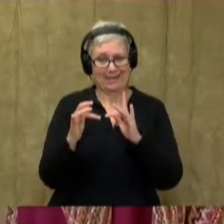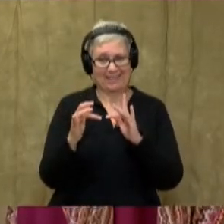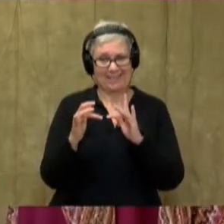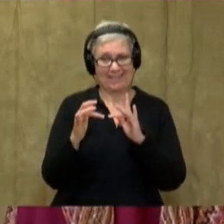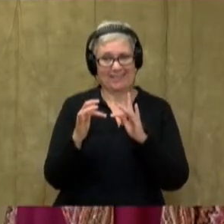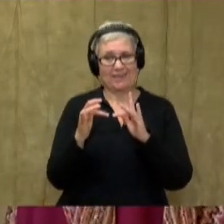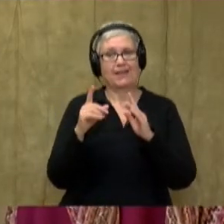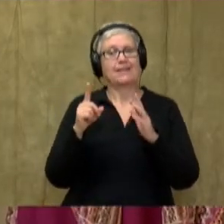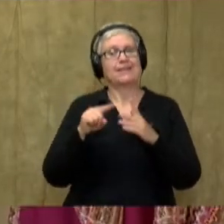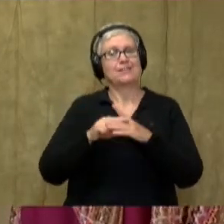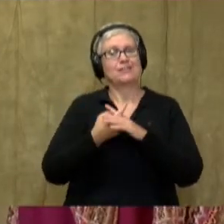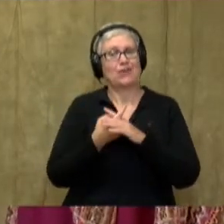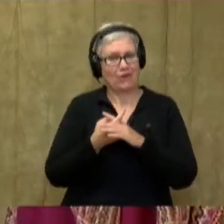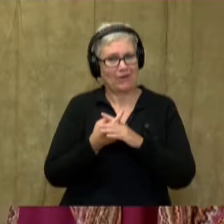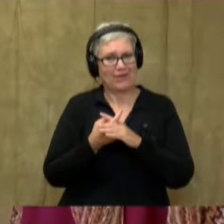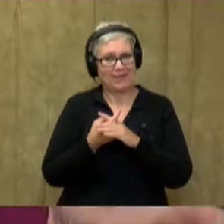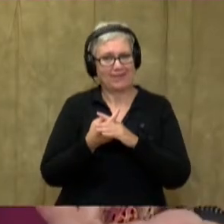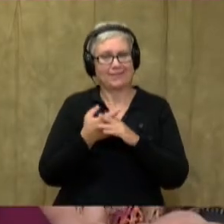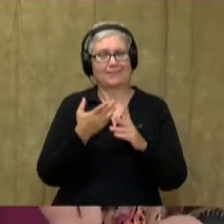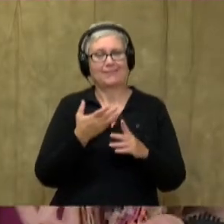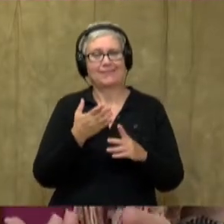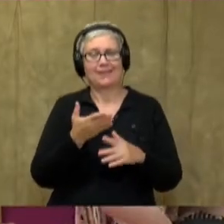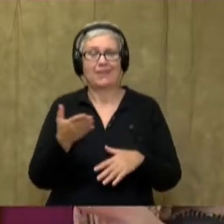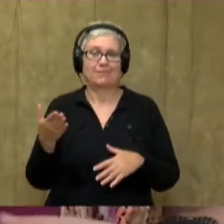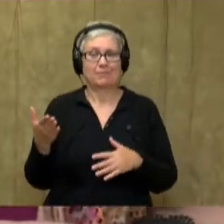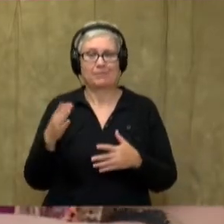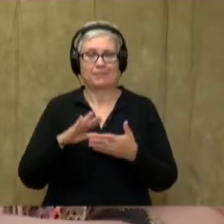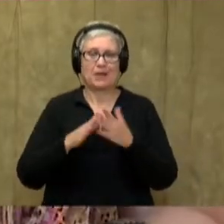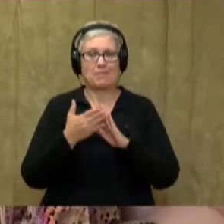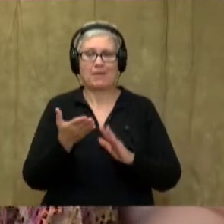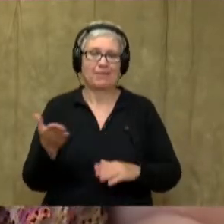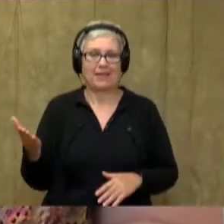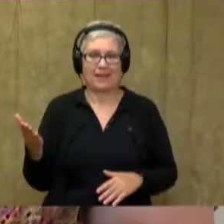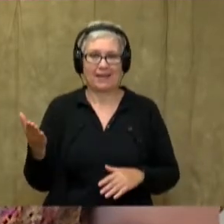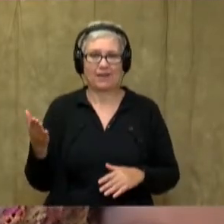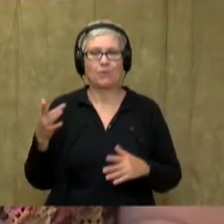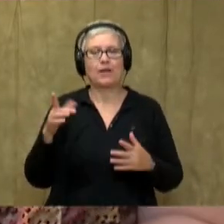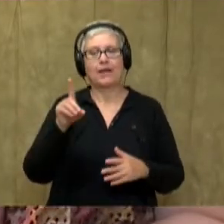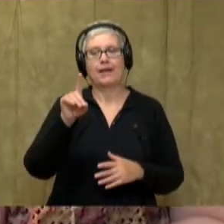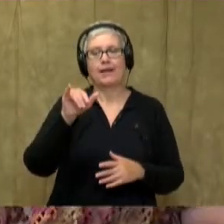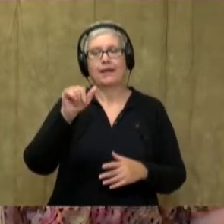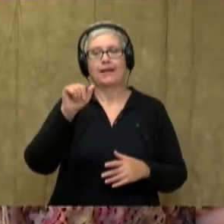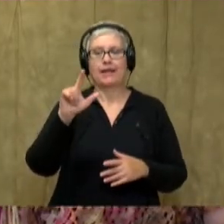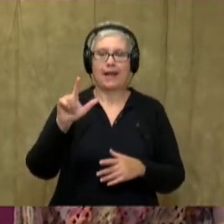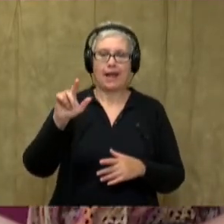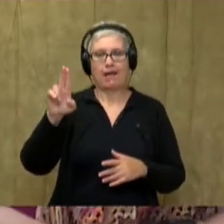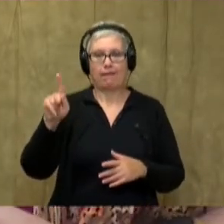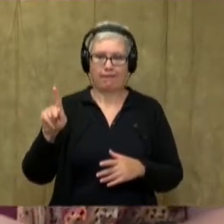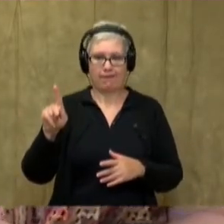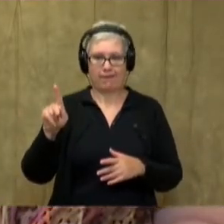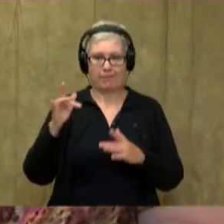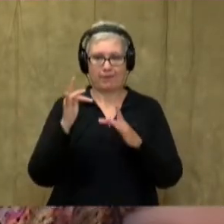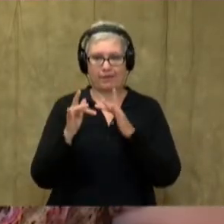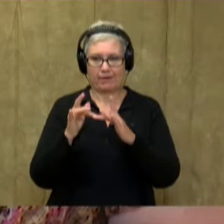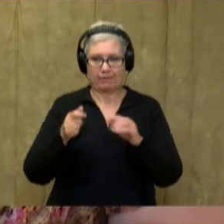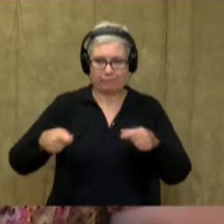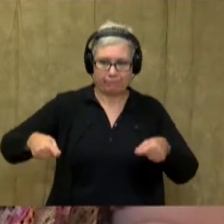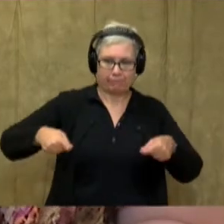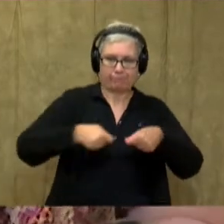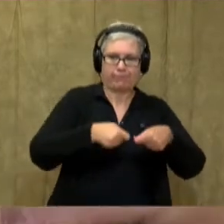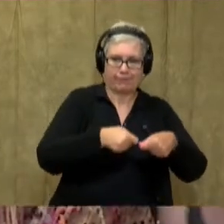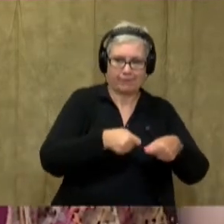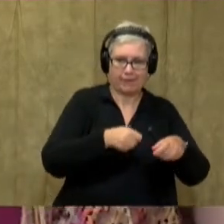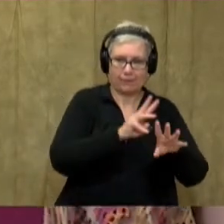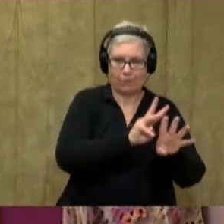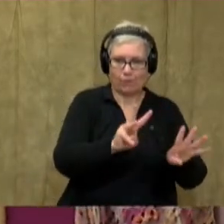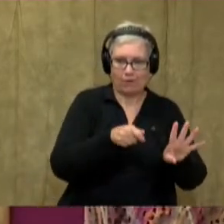internet had just become a thing when I was in high school, and we had dial-up internet where we literally plugged the cord into the wall and